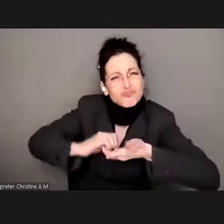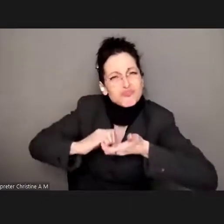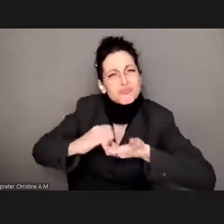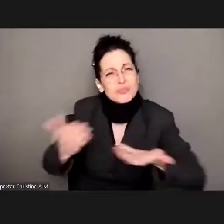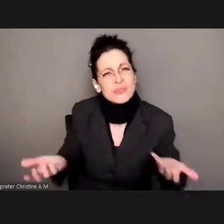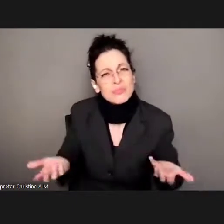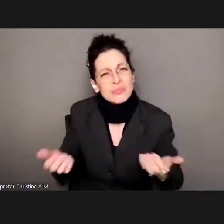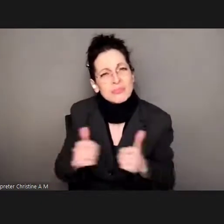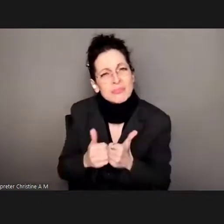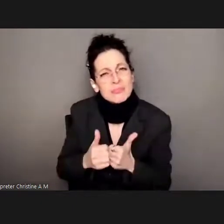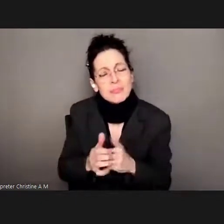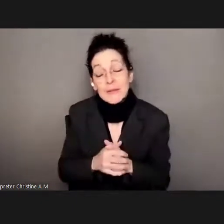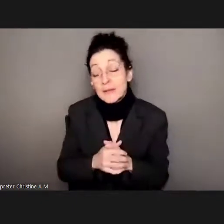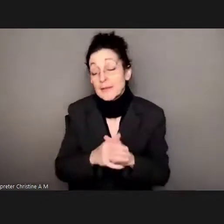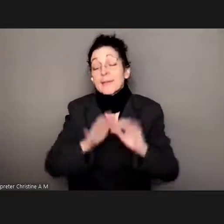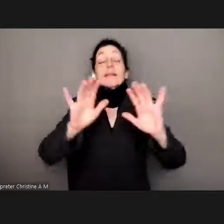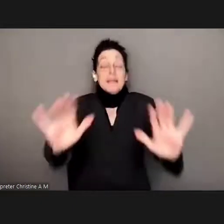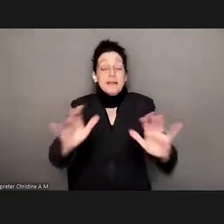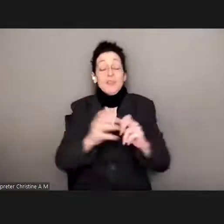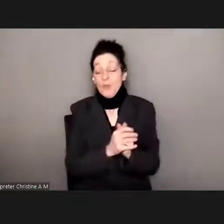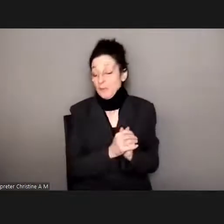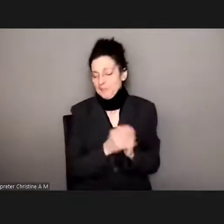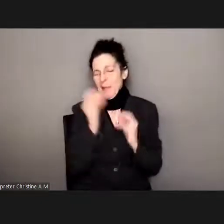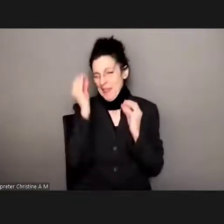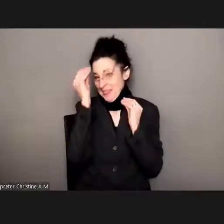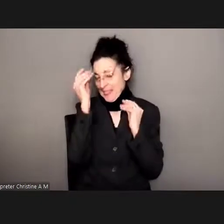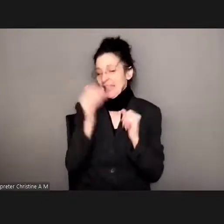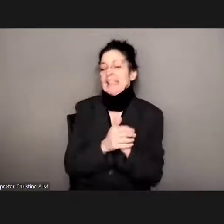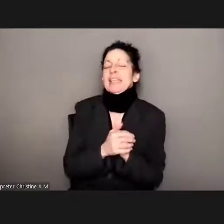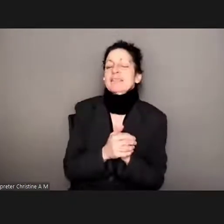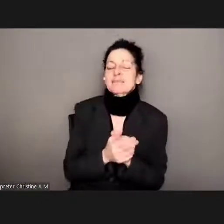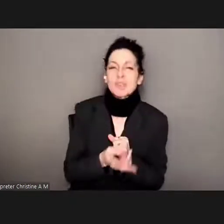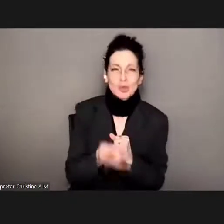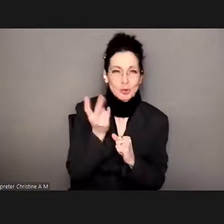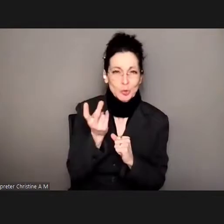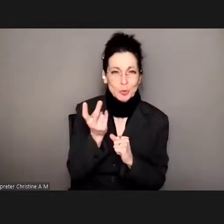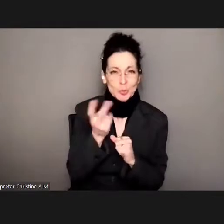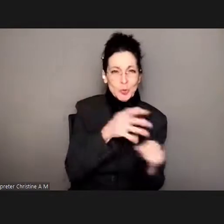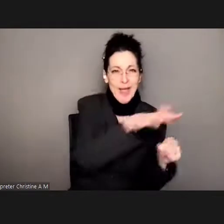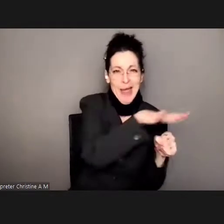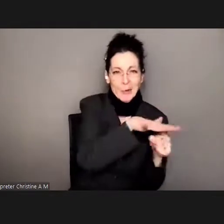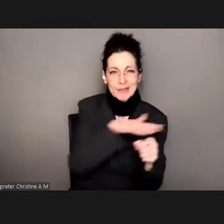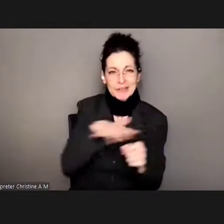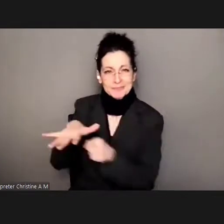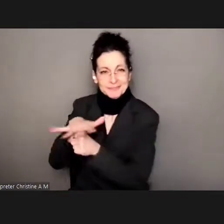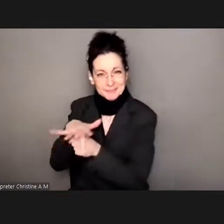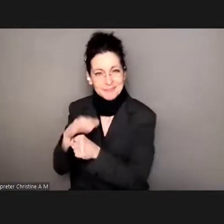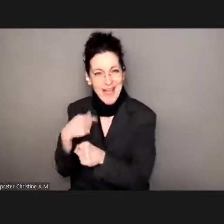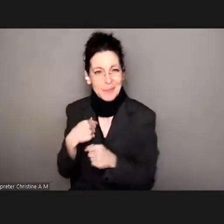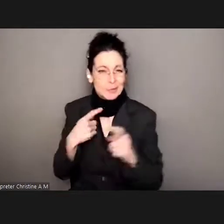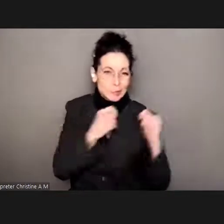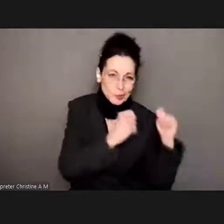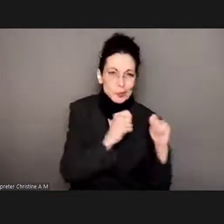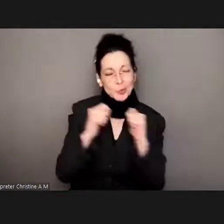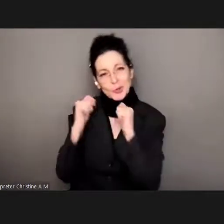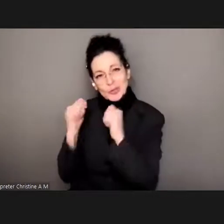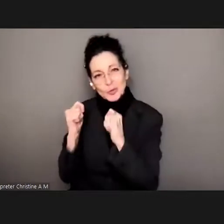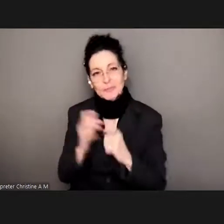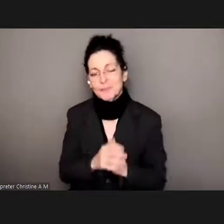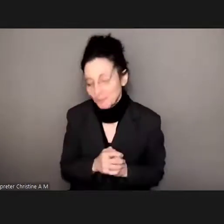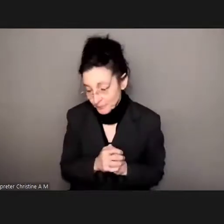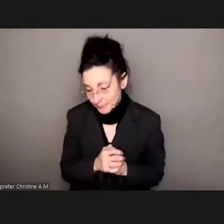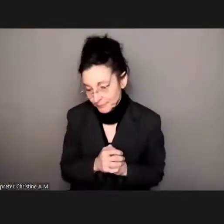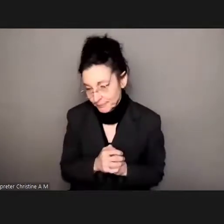worked most as in the role of a tutor, or as I would be if I were at MSU, I would be a